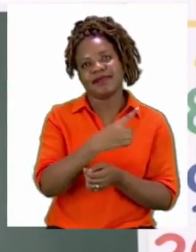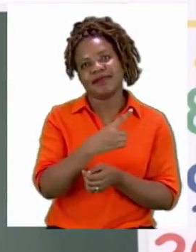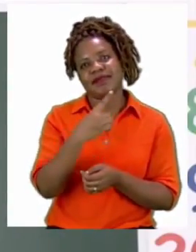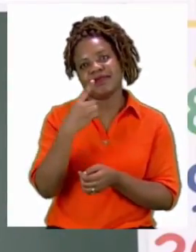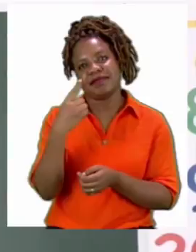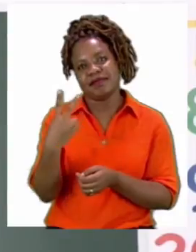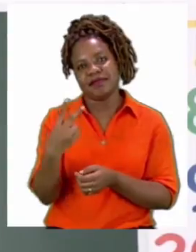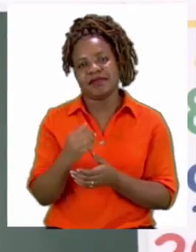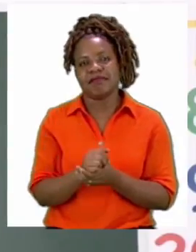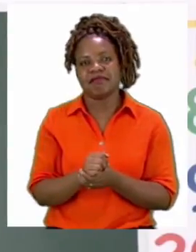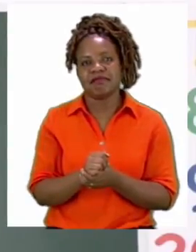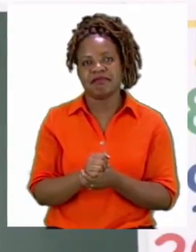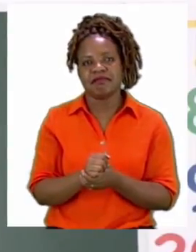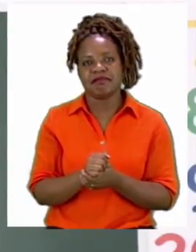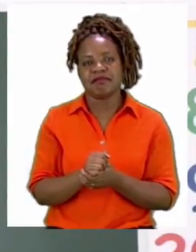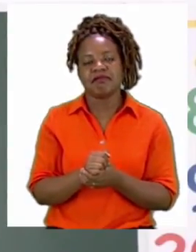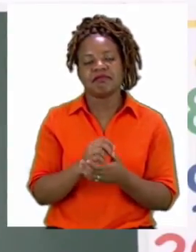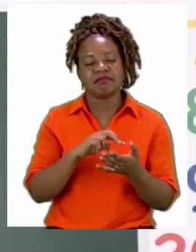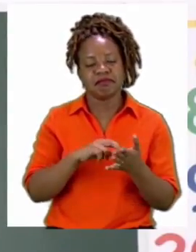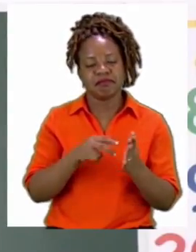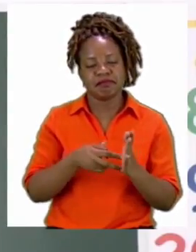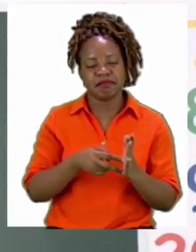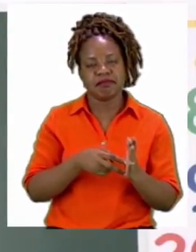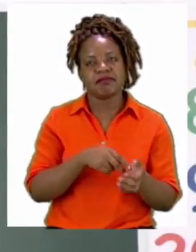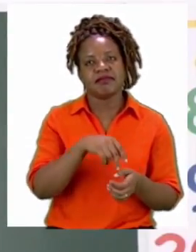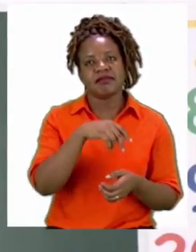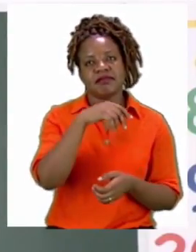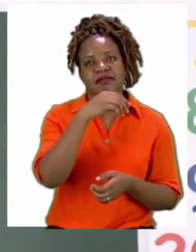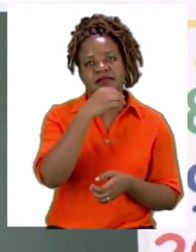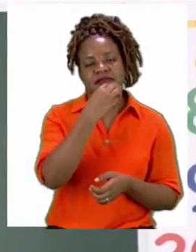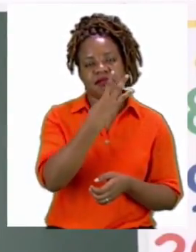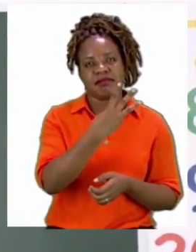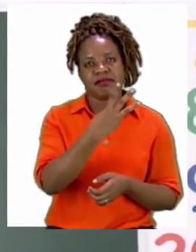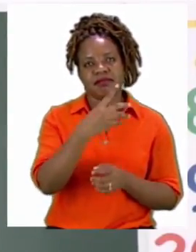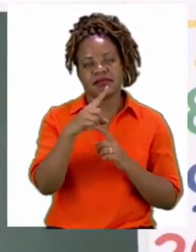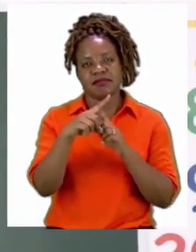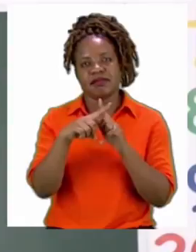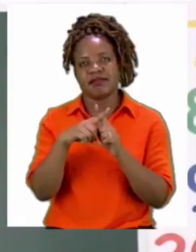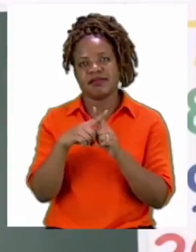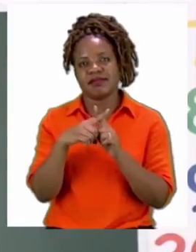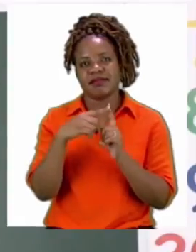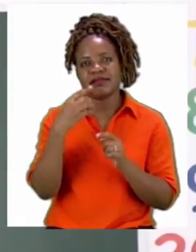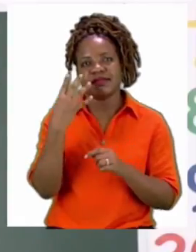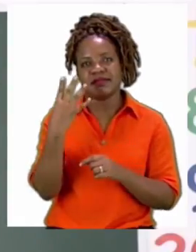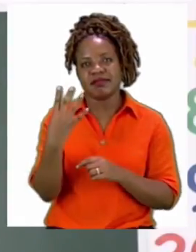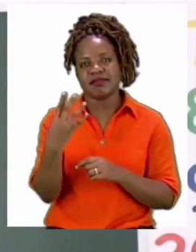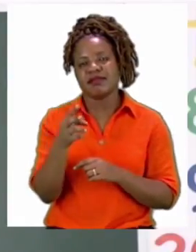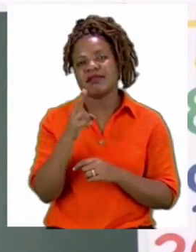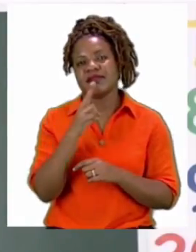which means that 3 sets of 4